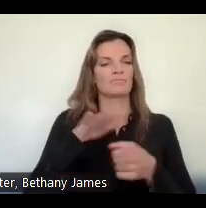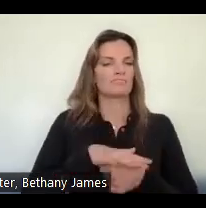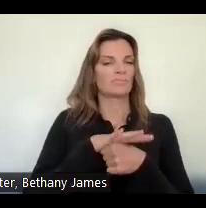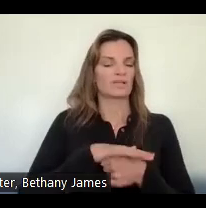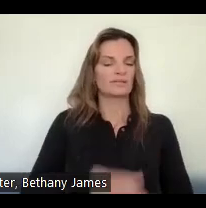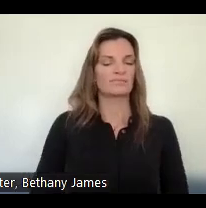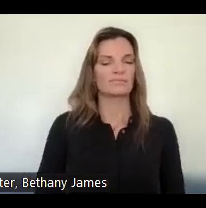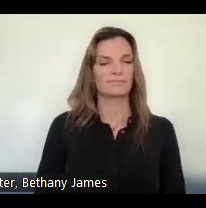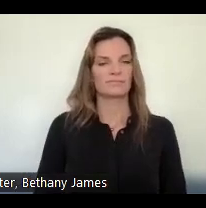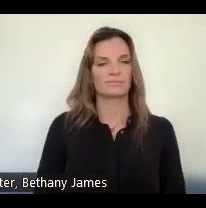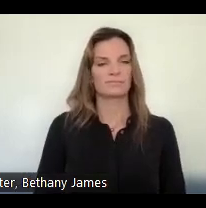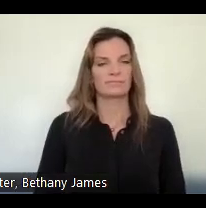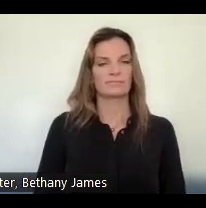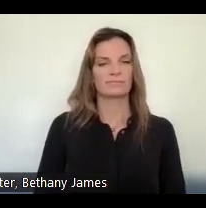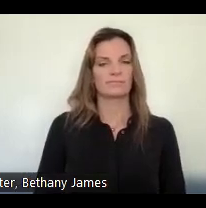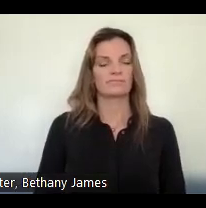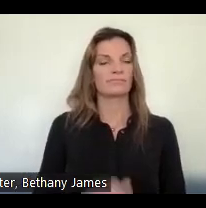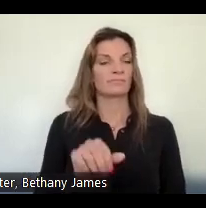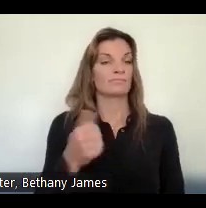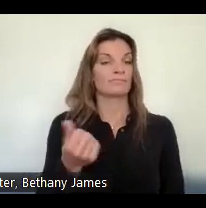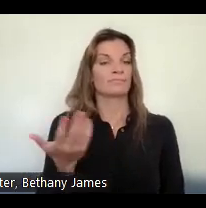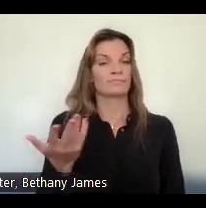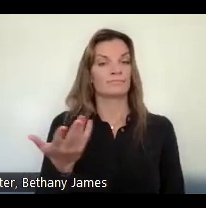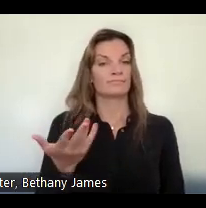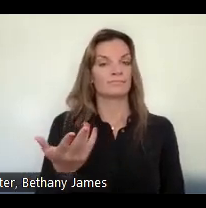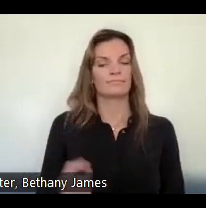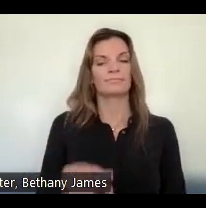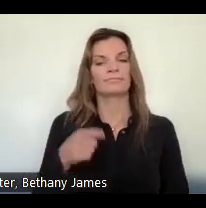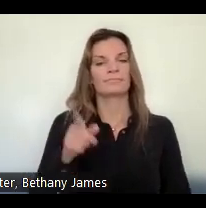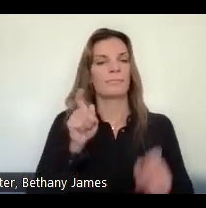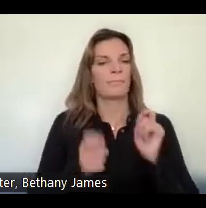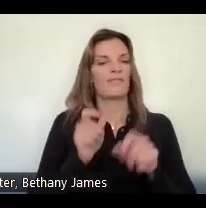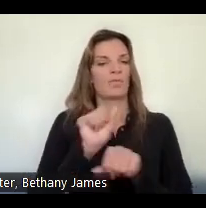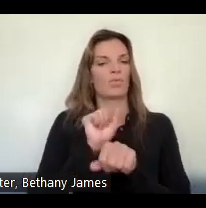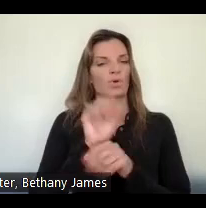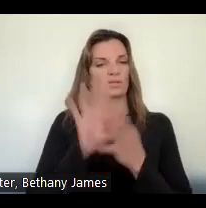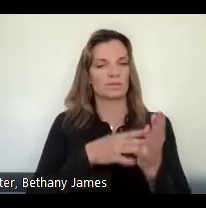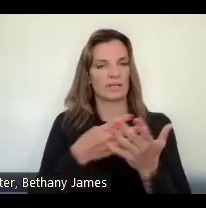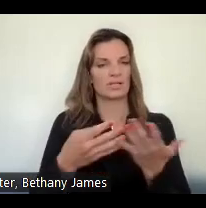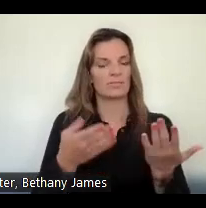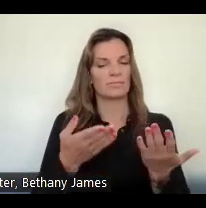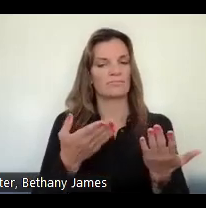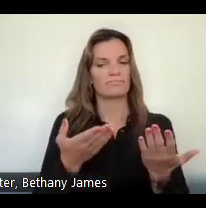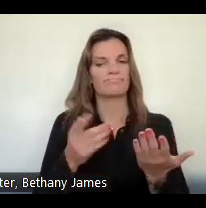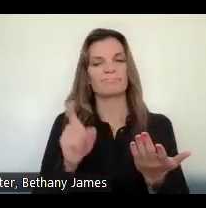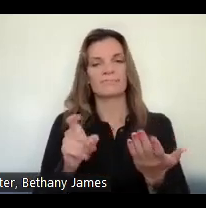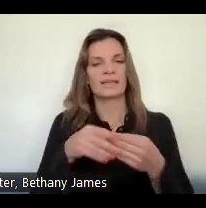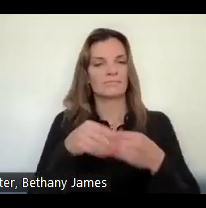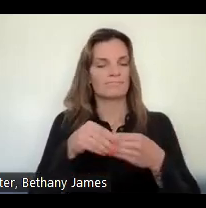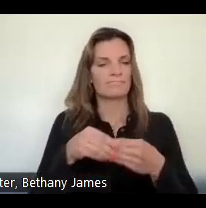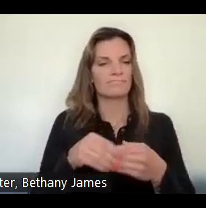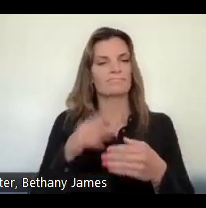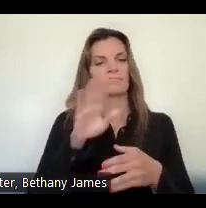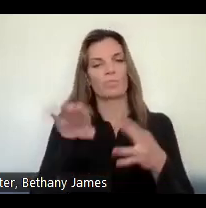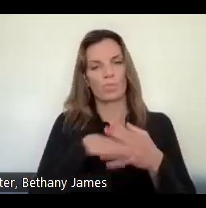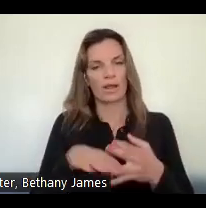job. And another possible accommodation might be a modified work schedule where they have some frequent breaks worked into their